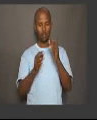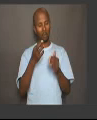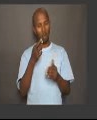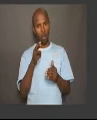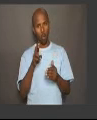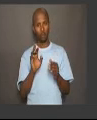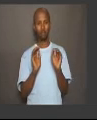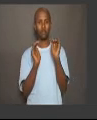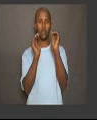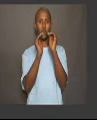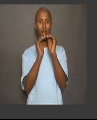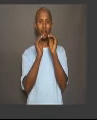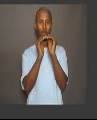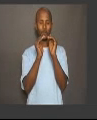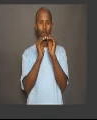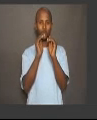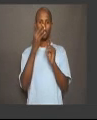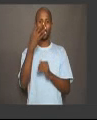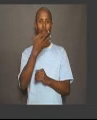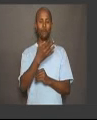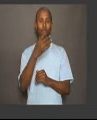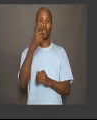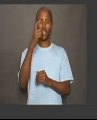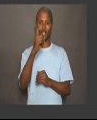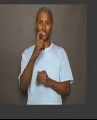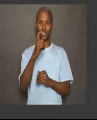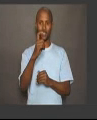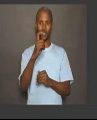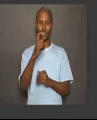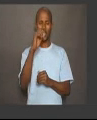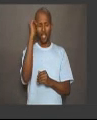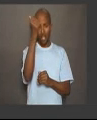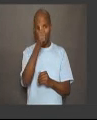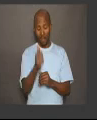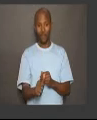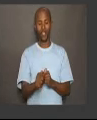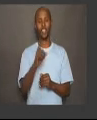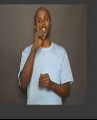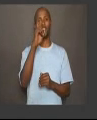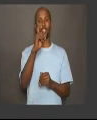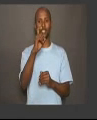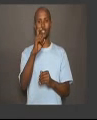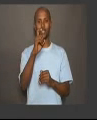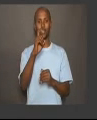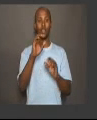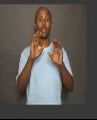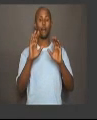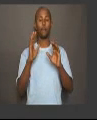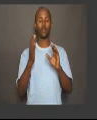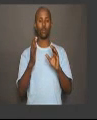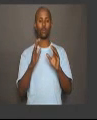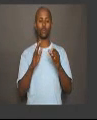or equal to f of x for every x that is part of